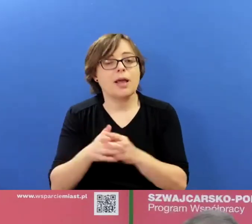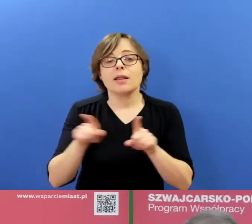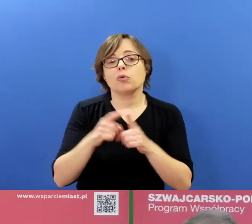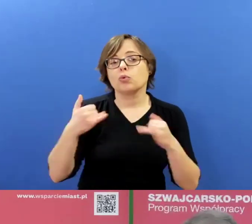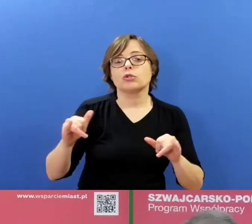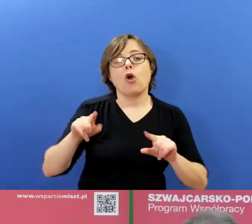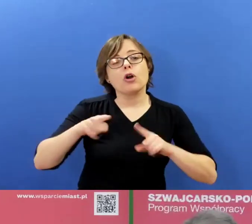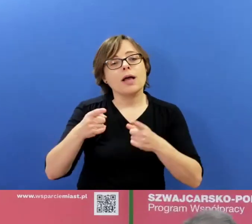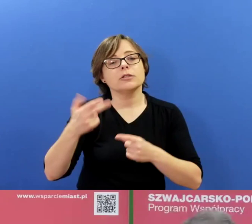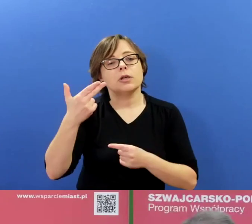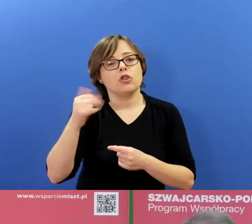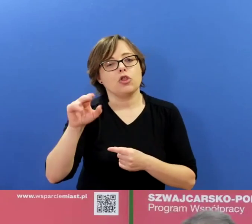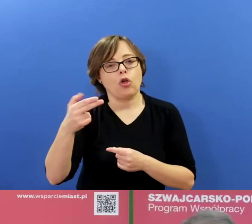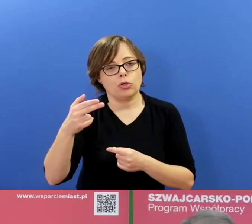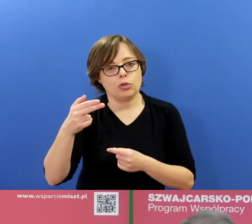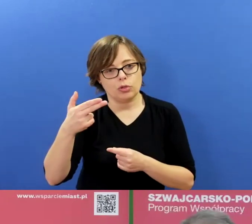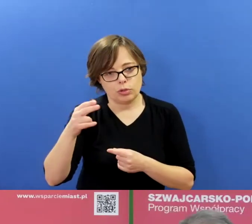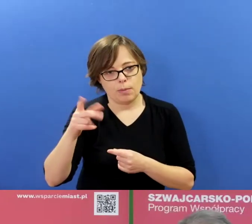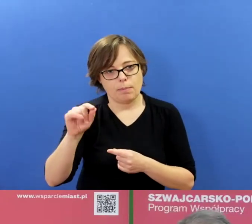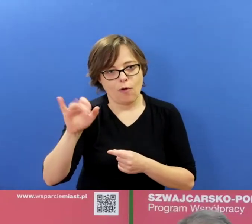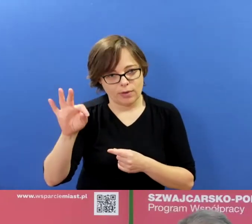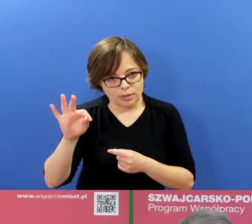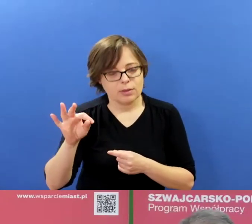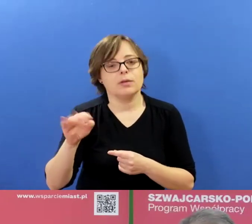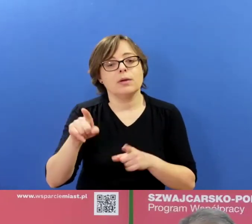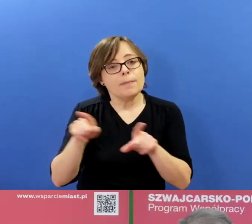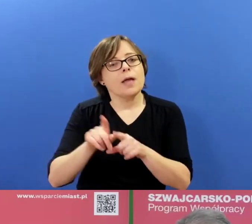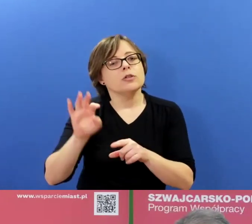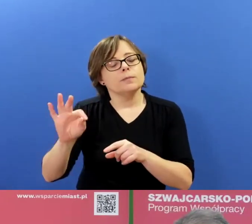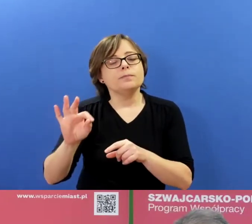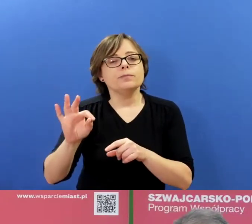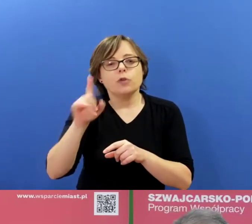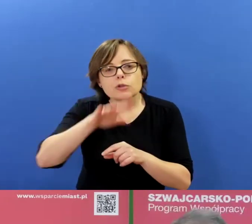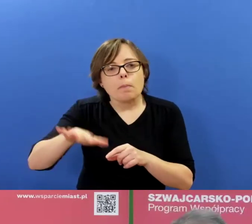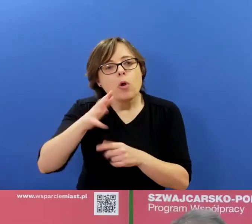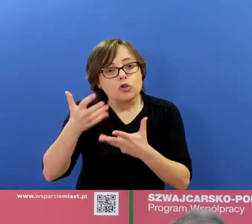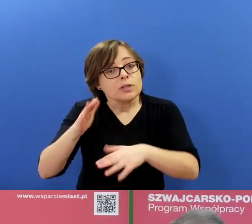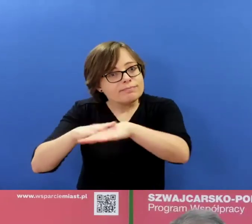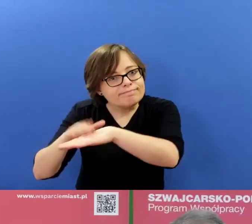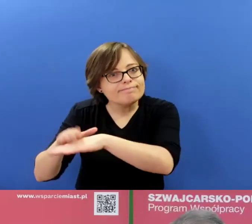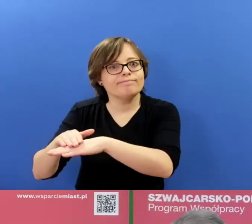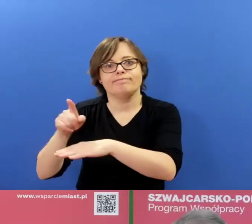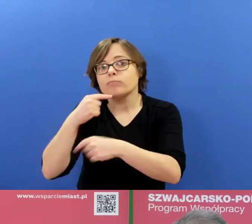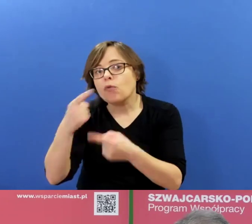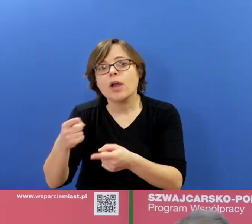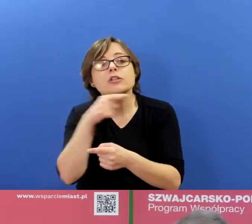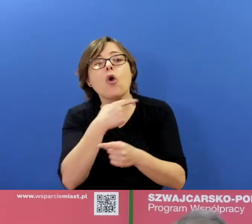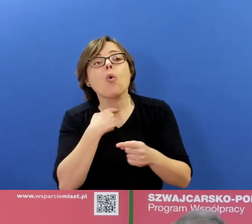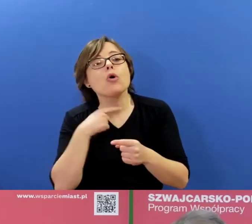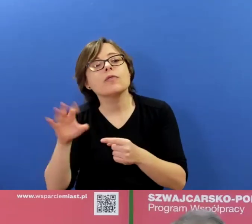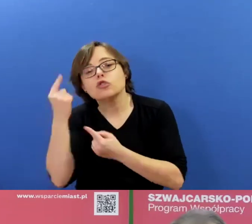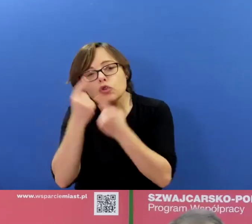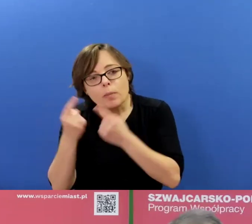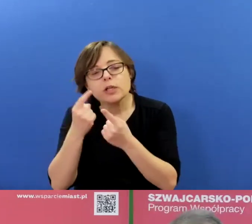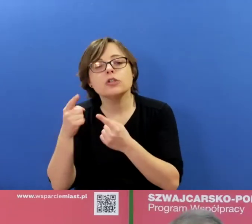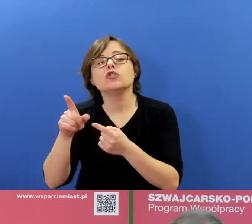inform their communities on their position in specific votations that are coming up.